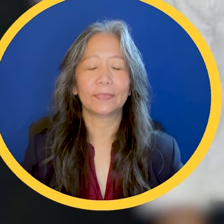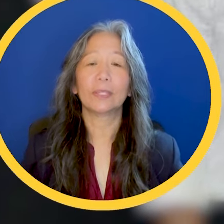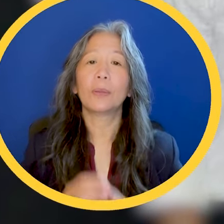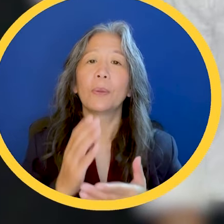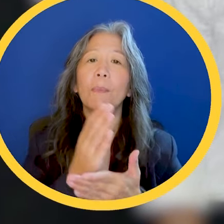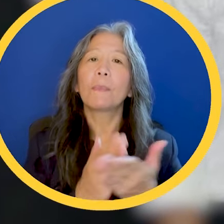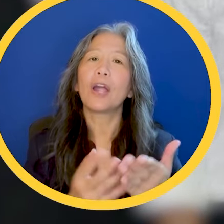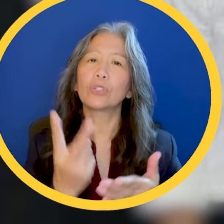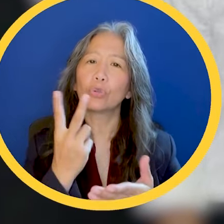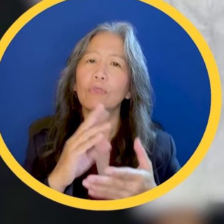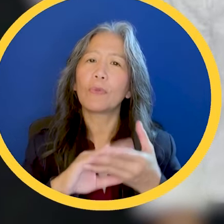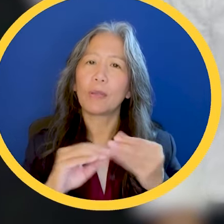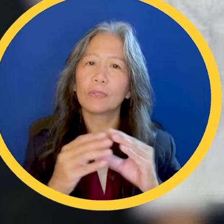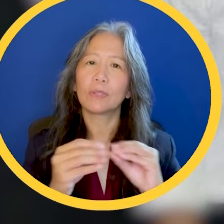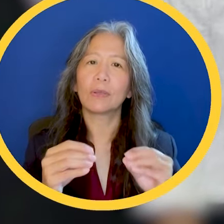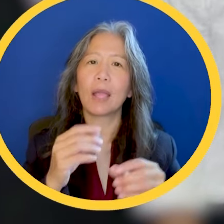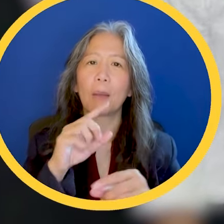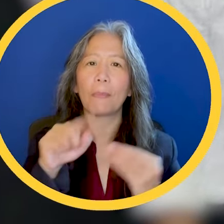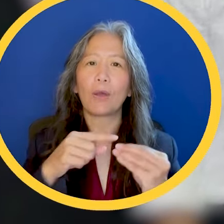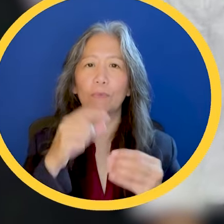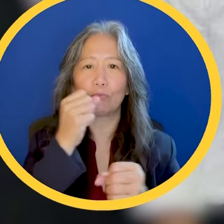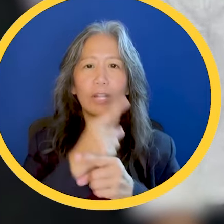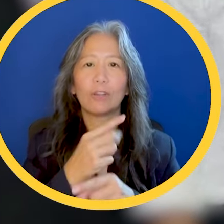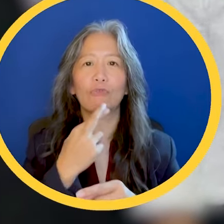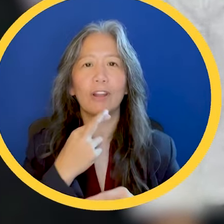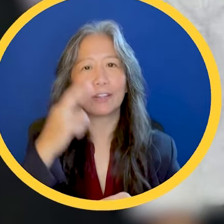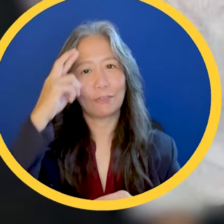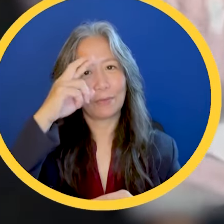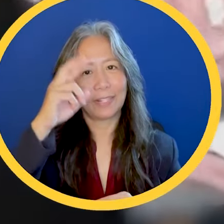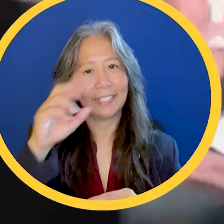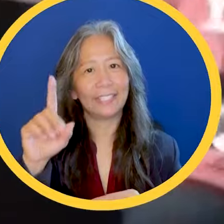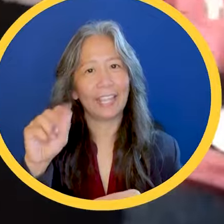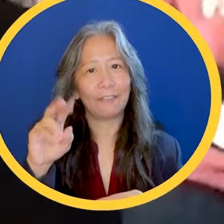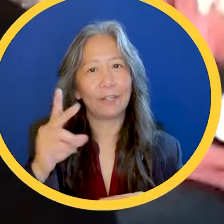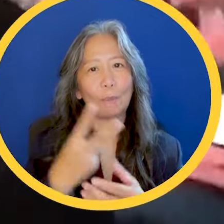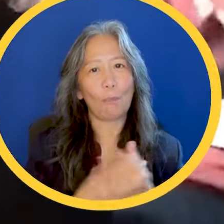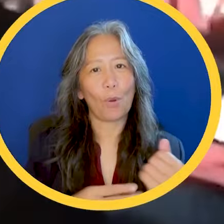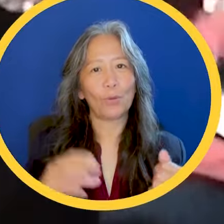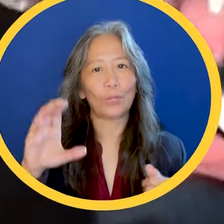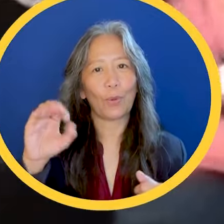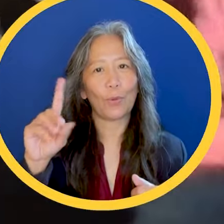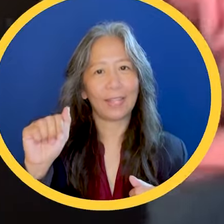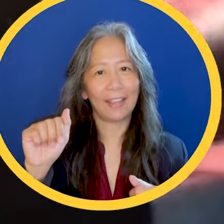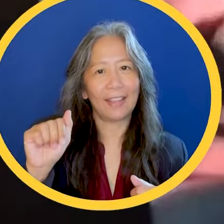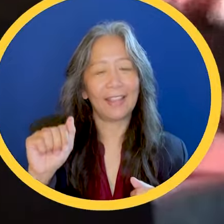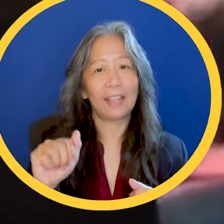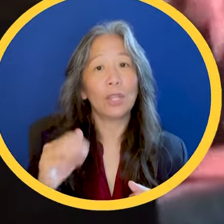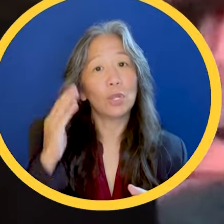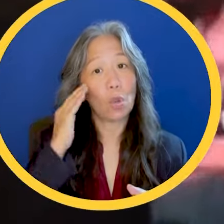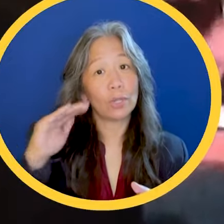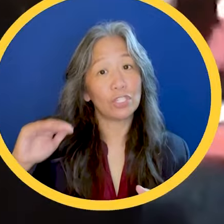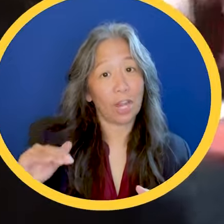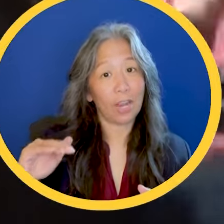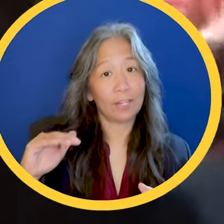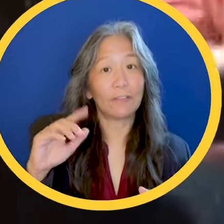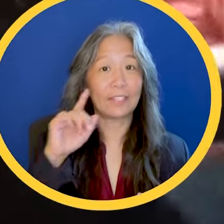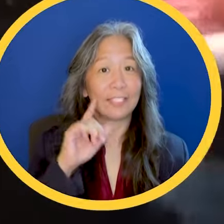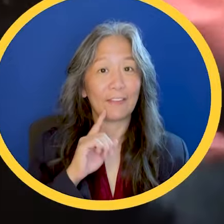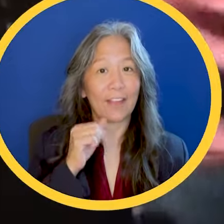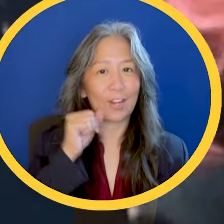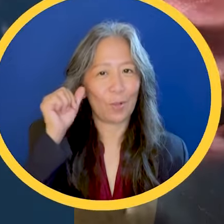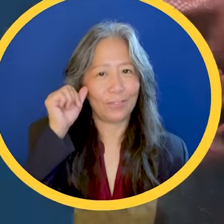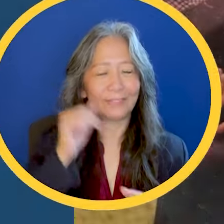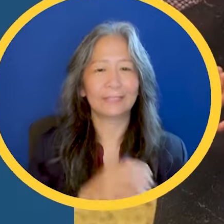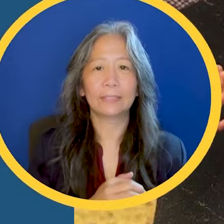It's part two of our episode with Brother Ronnie and Brother Rowell David, who are CODA, or also known as Child of Deaf Adults. In